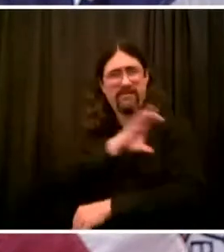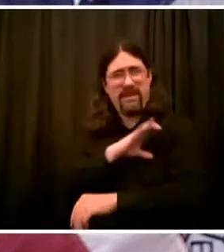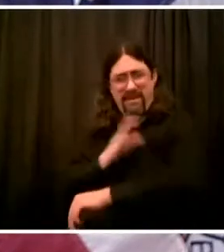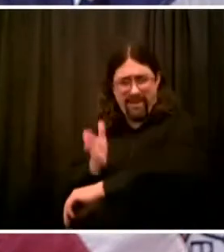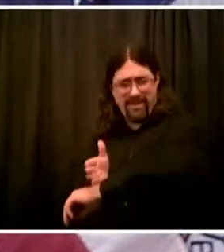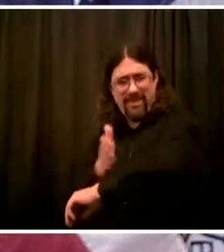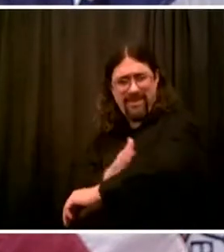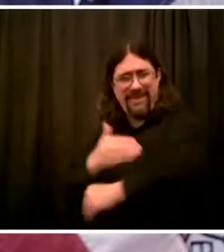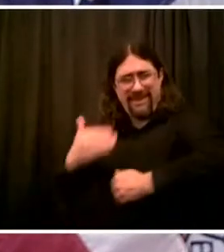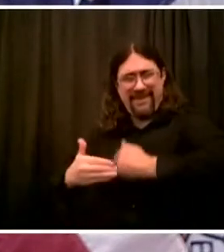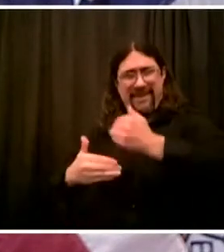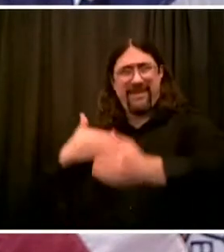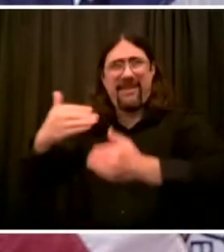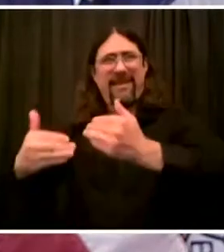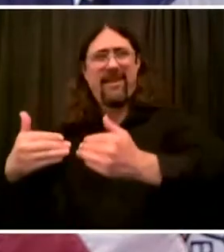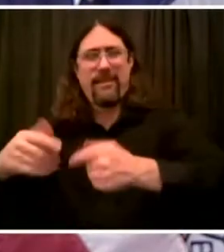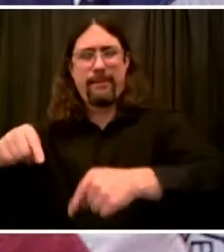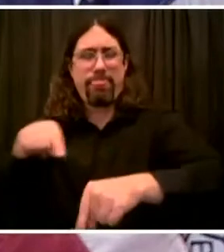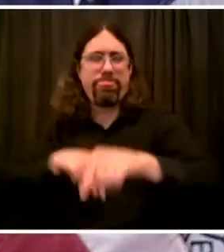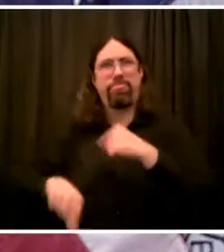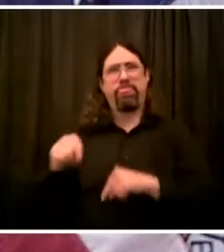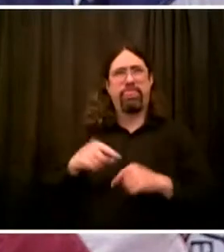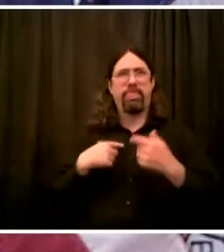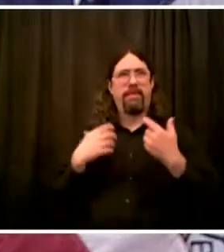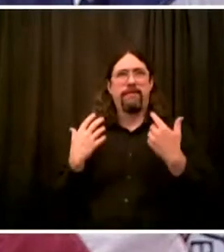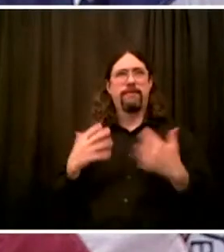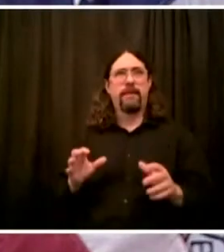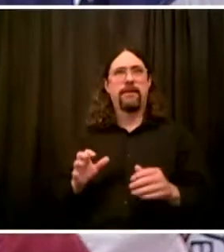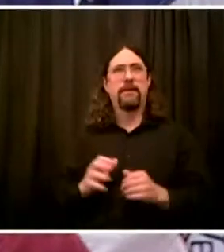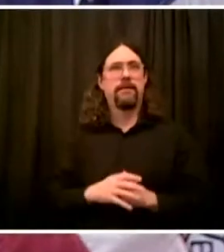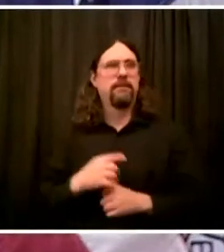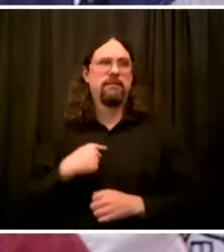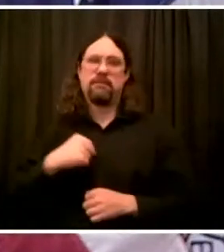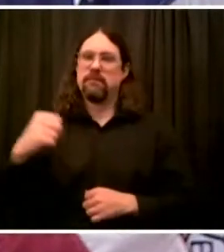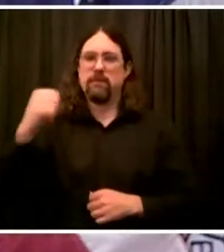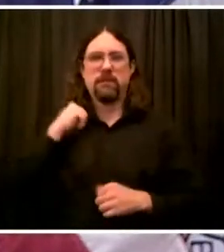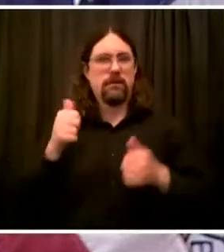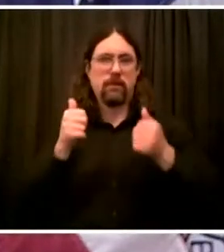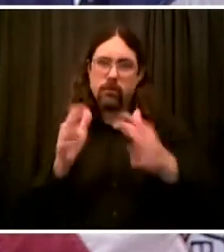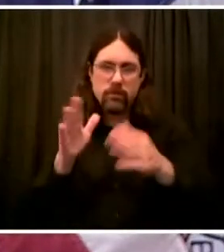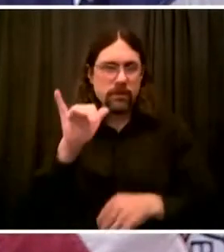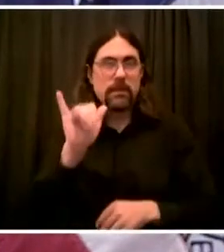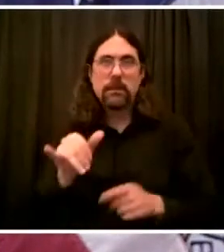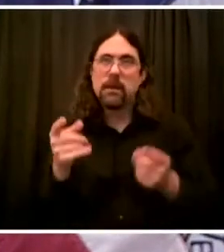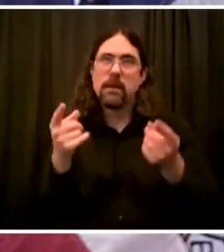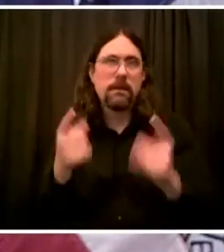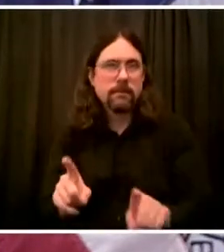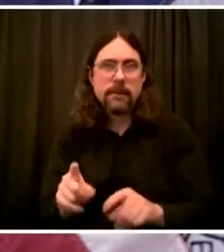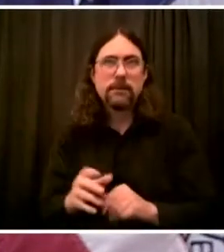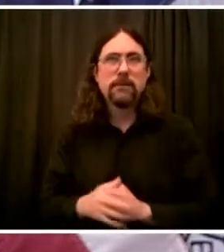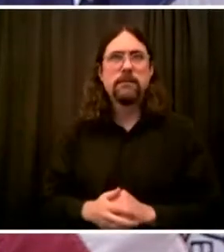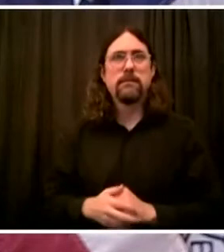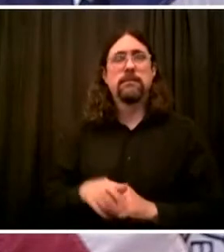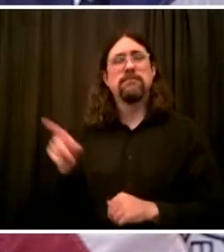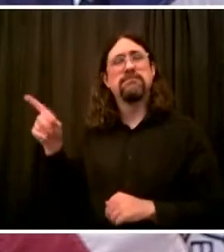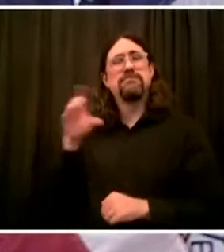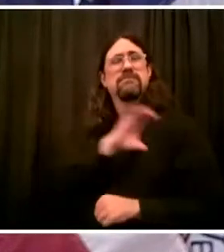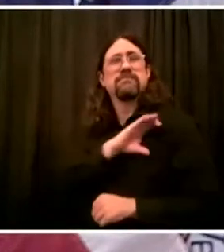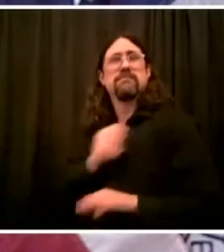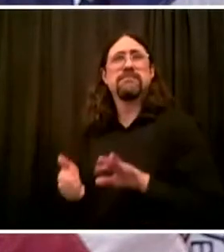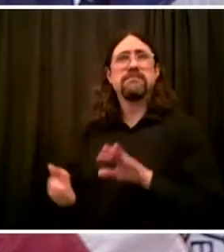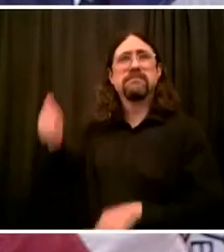did all not come here to let that happen. We came here to fix things. We came here to fundamentally and permanently change the